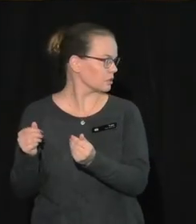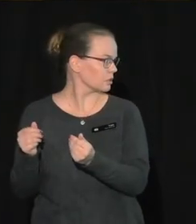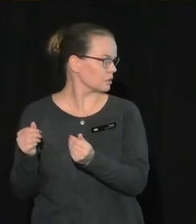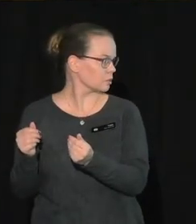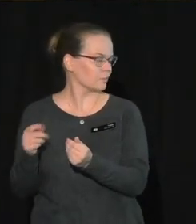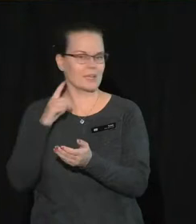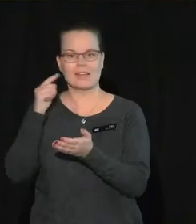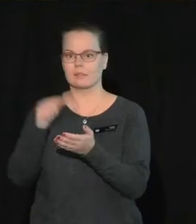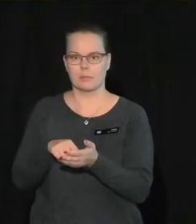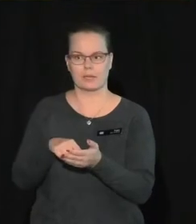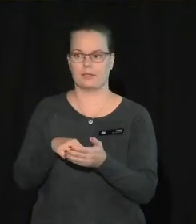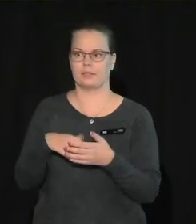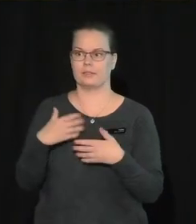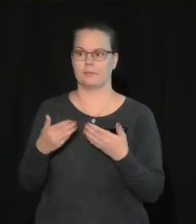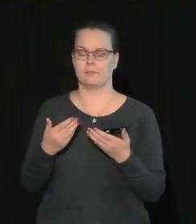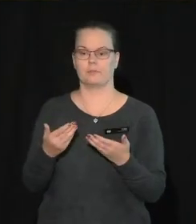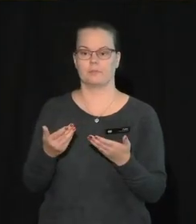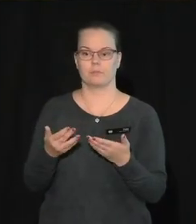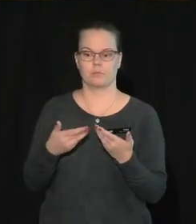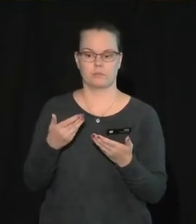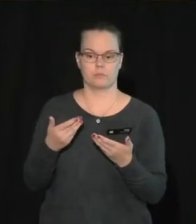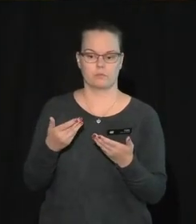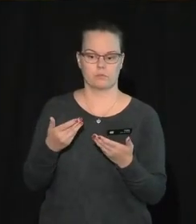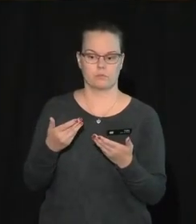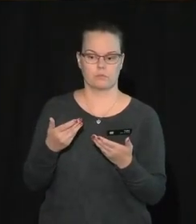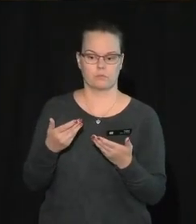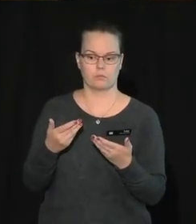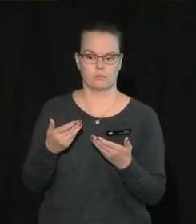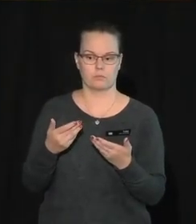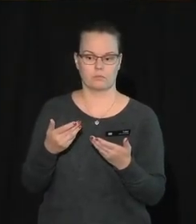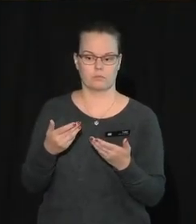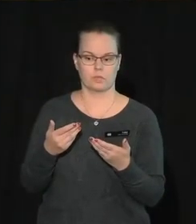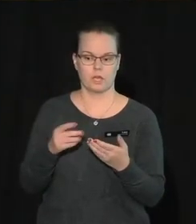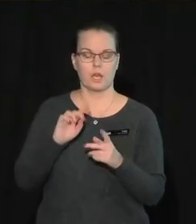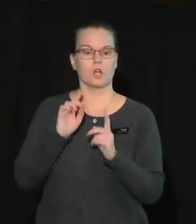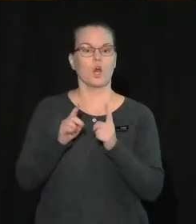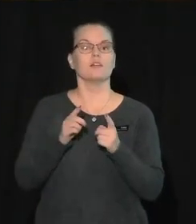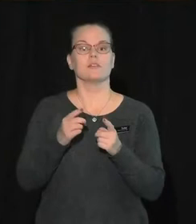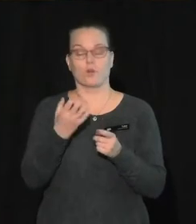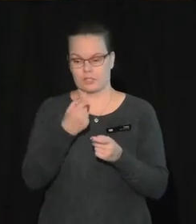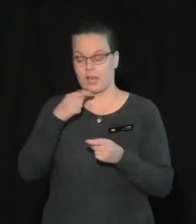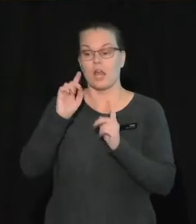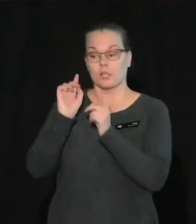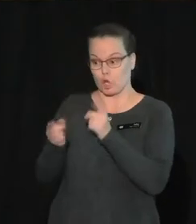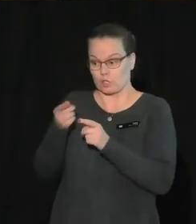For example, take the obligations and the structural funds. If you use the requirements of